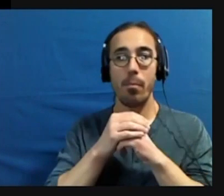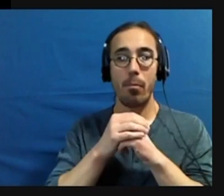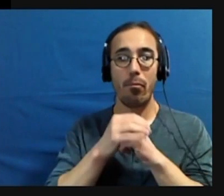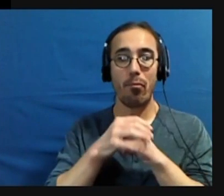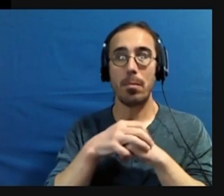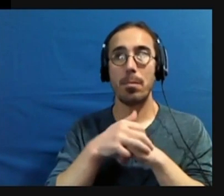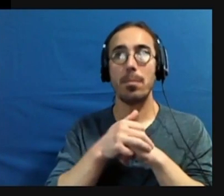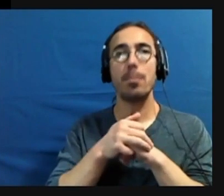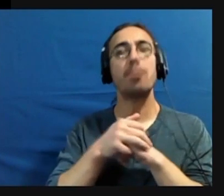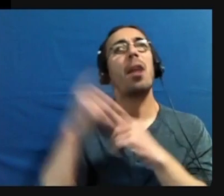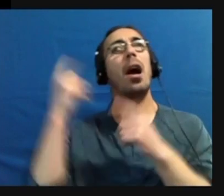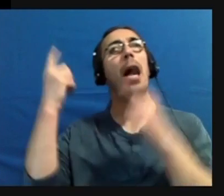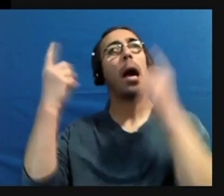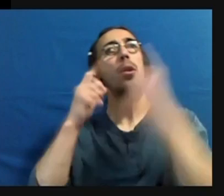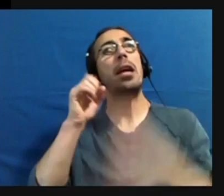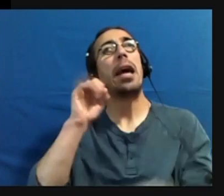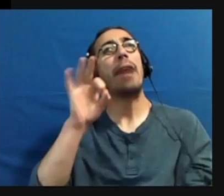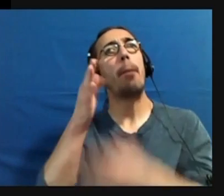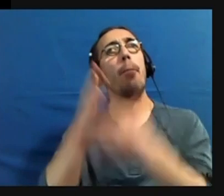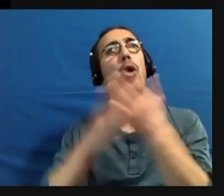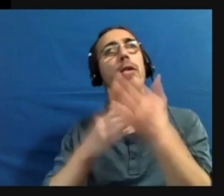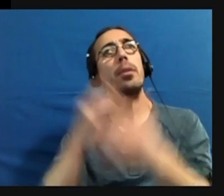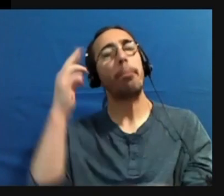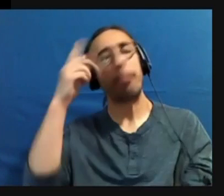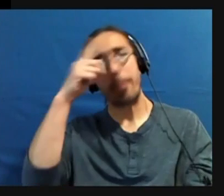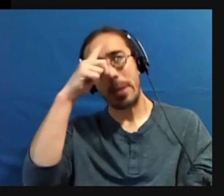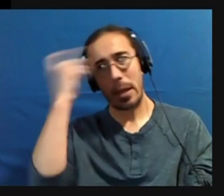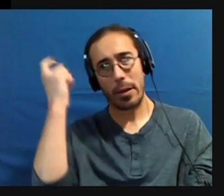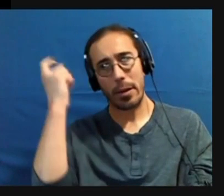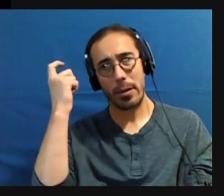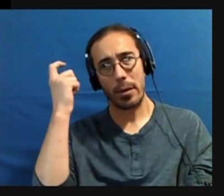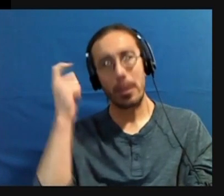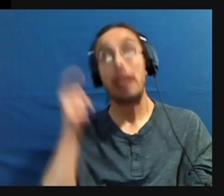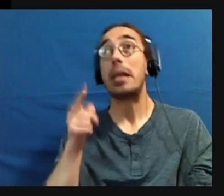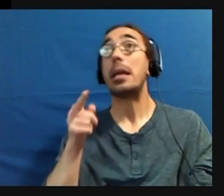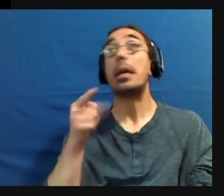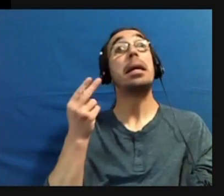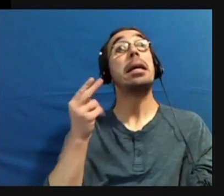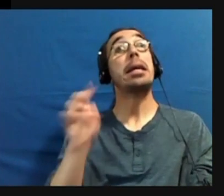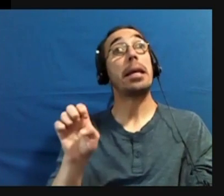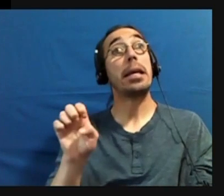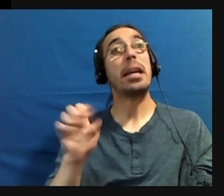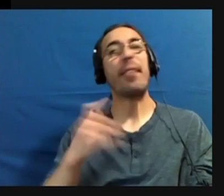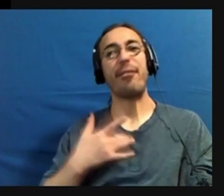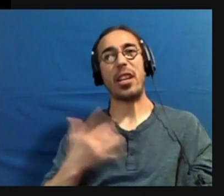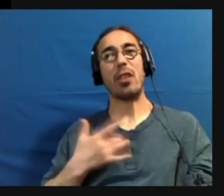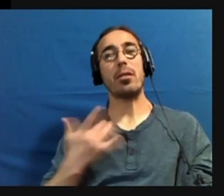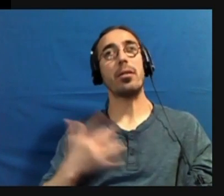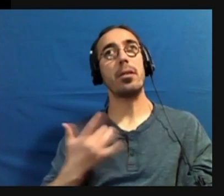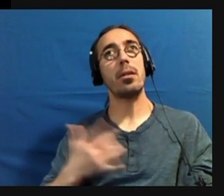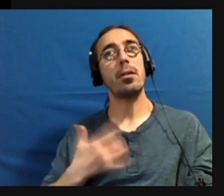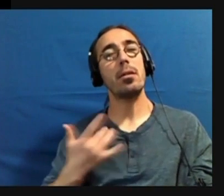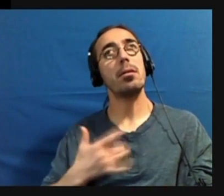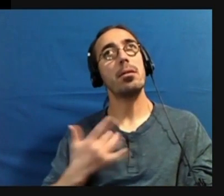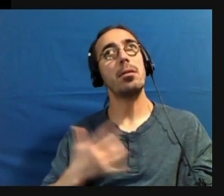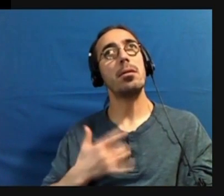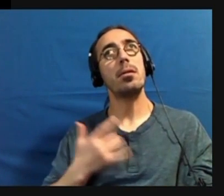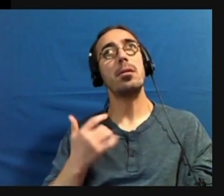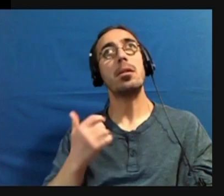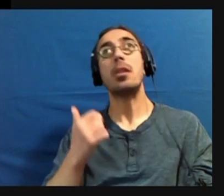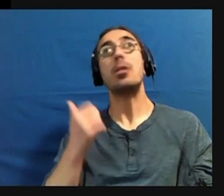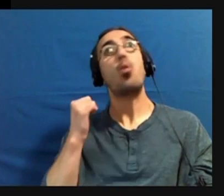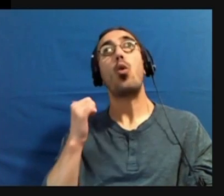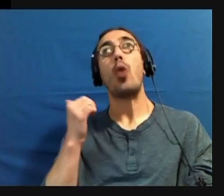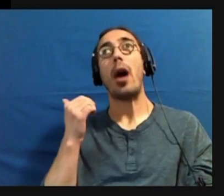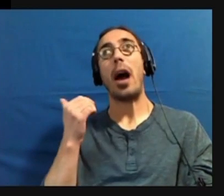also wonder if part of this is that that he feels he won't be able to